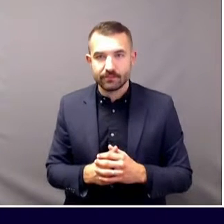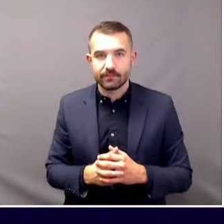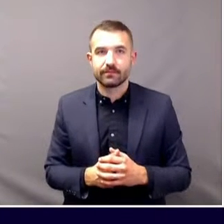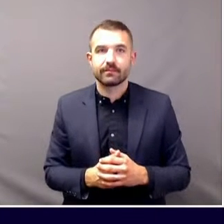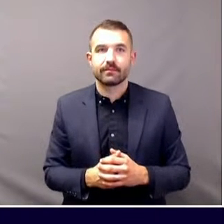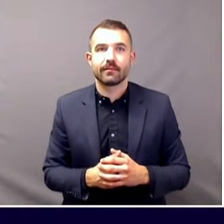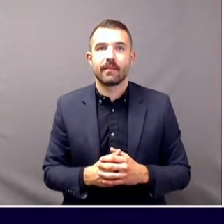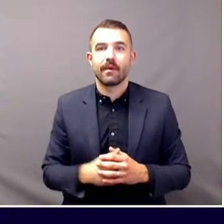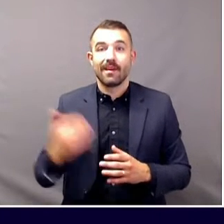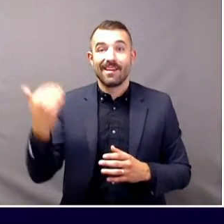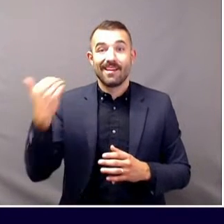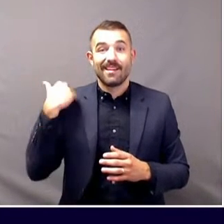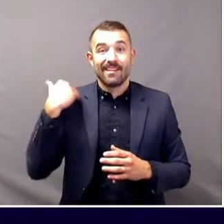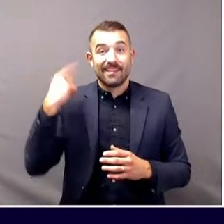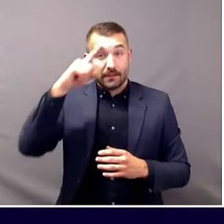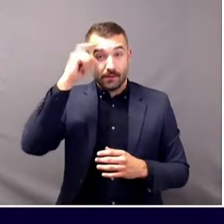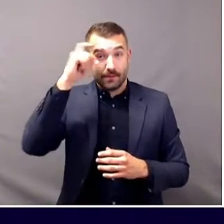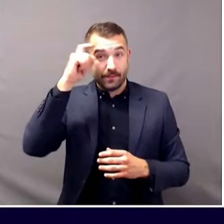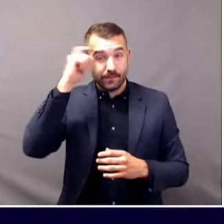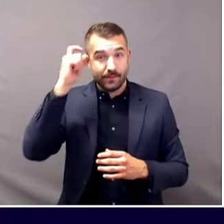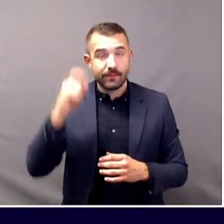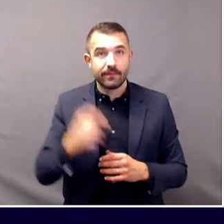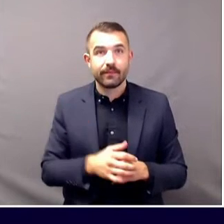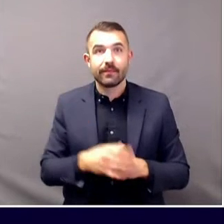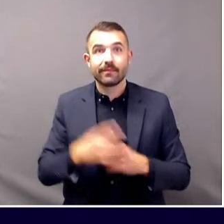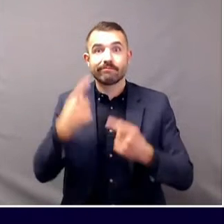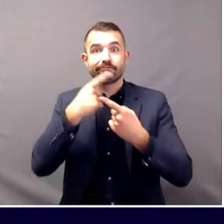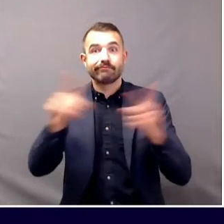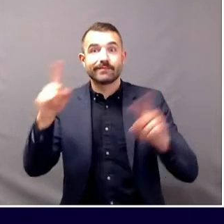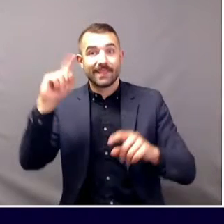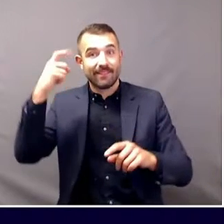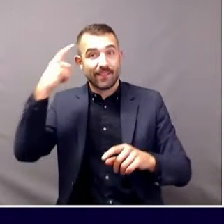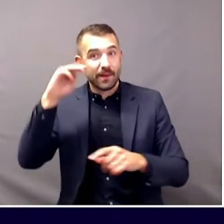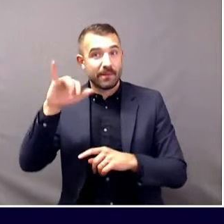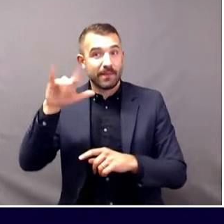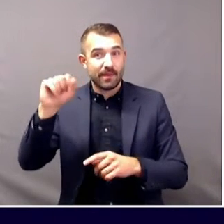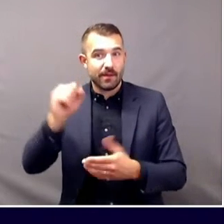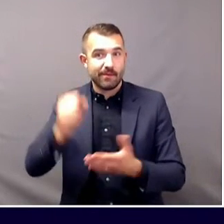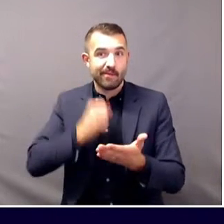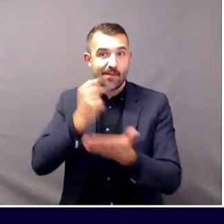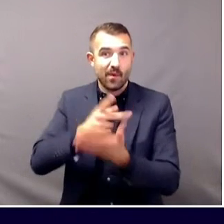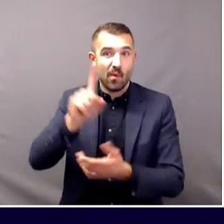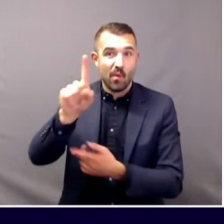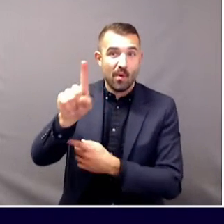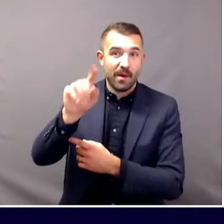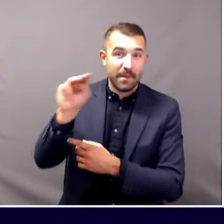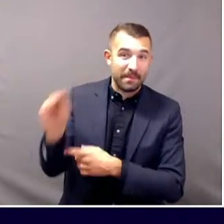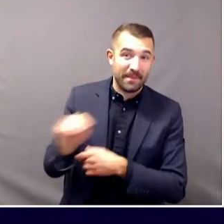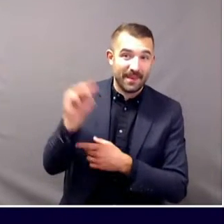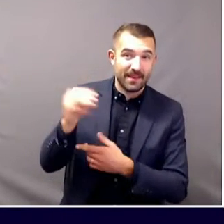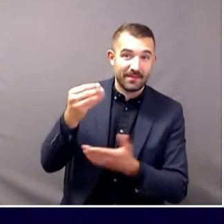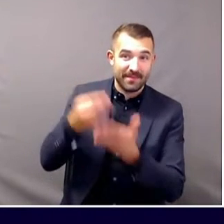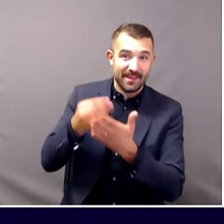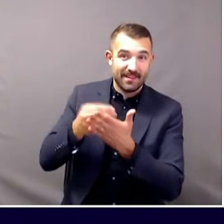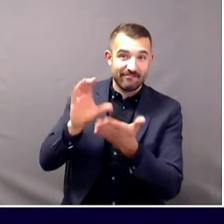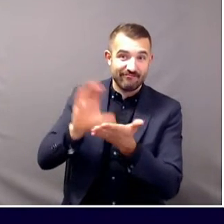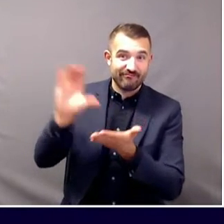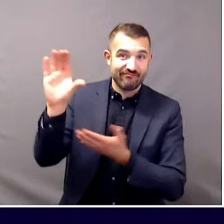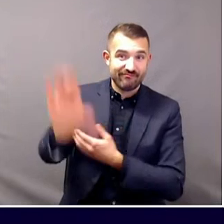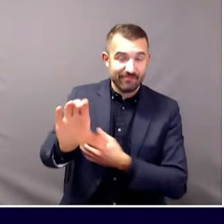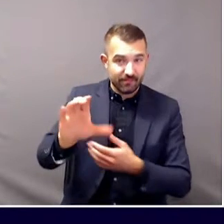summer, Governor Mills authorized $1 million to be funded from the Coronavirus Relief Fund